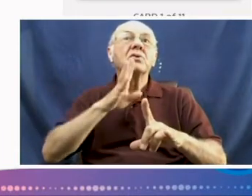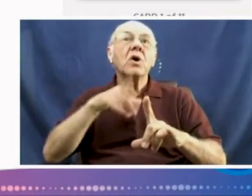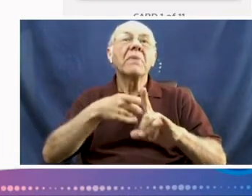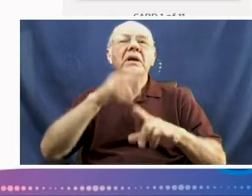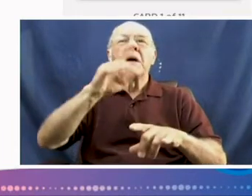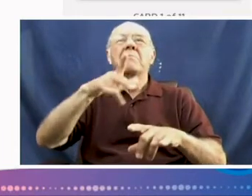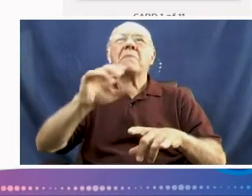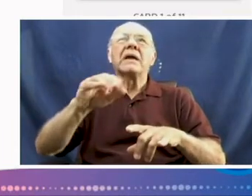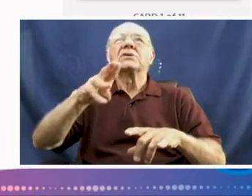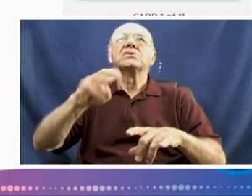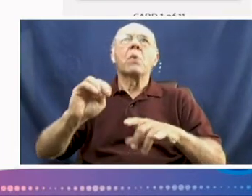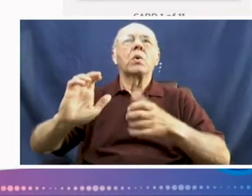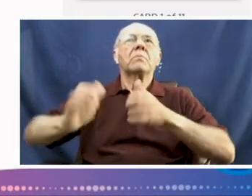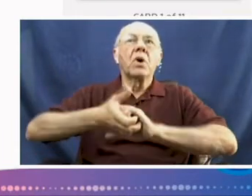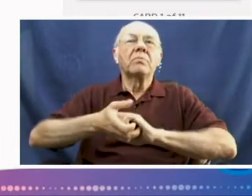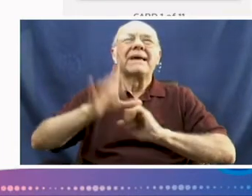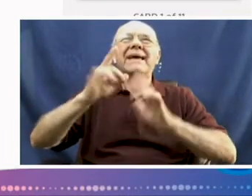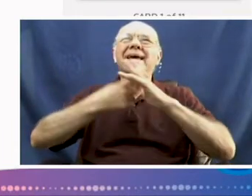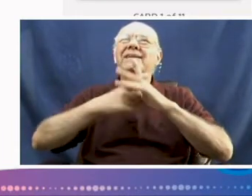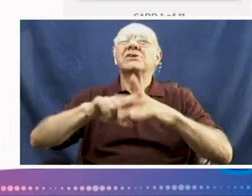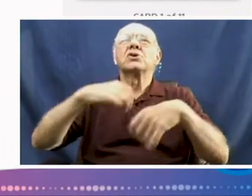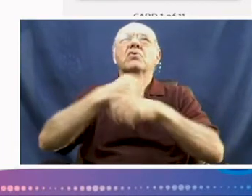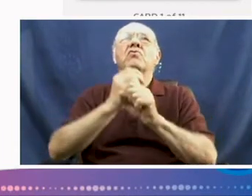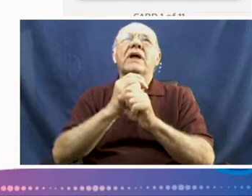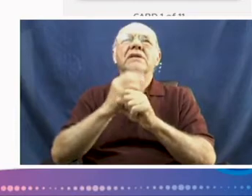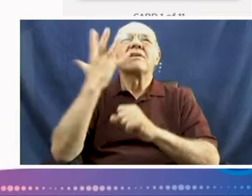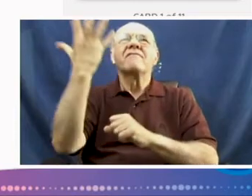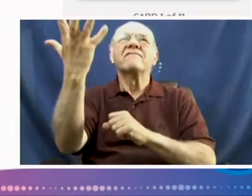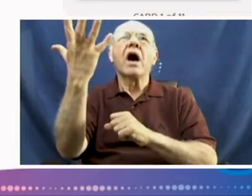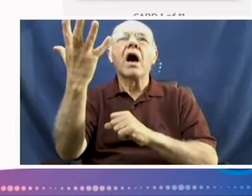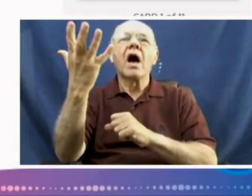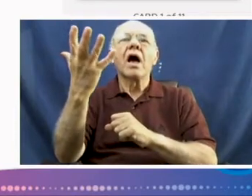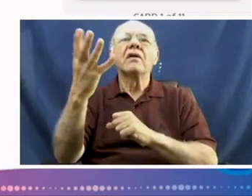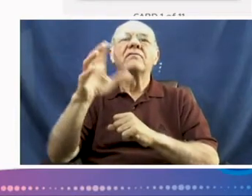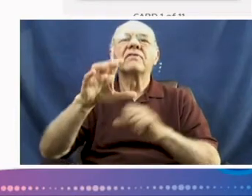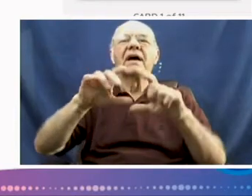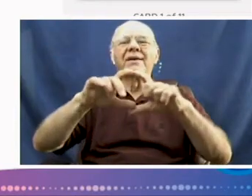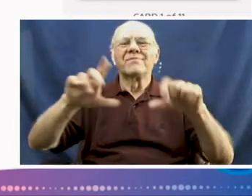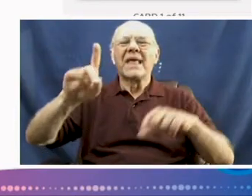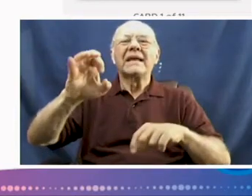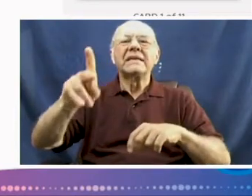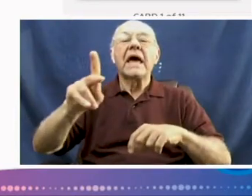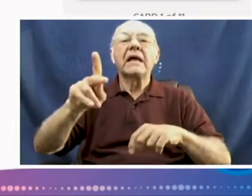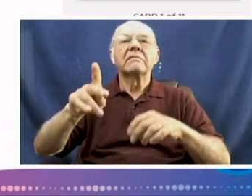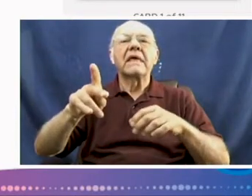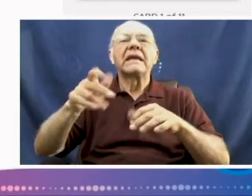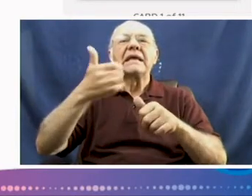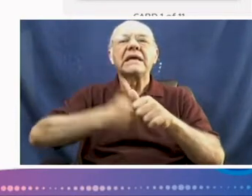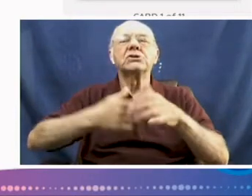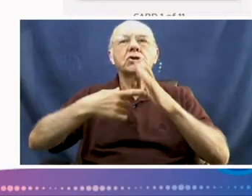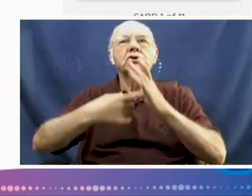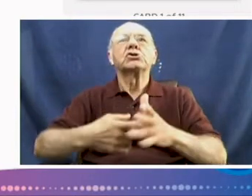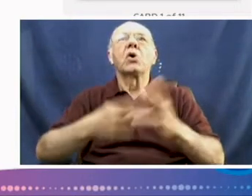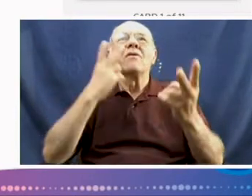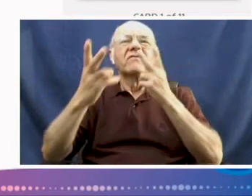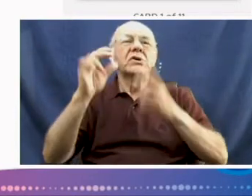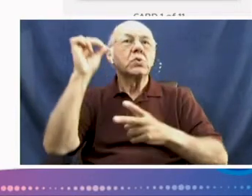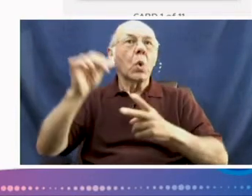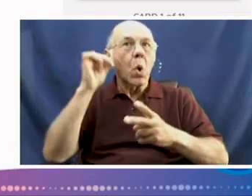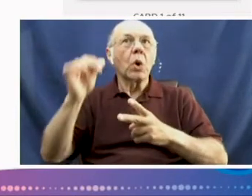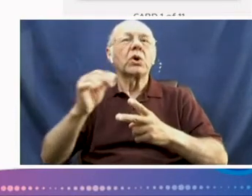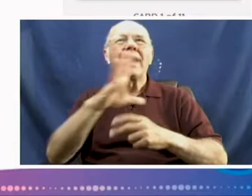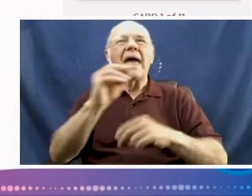partnership initially creates a set of 5 card decks that each provide step-by-step visual, audio, and text